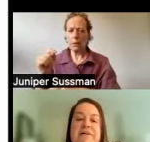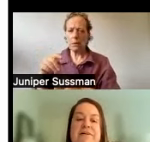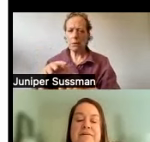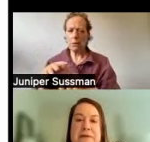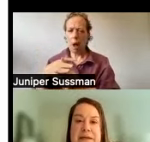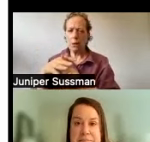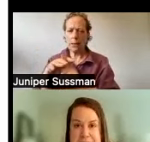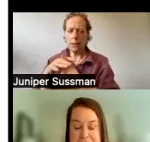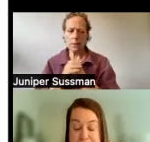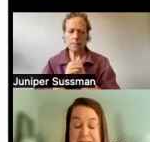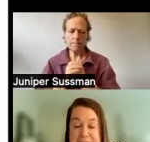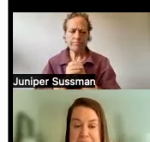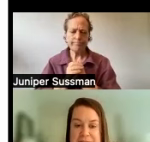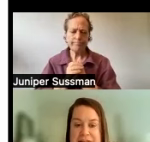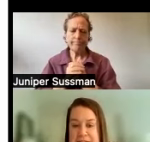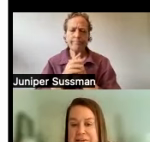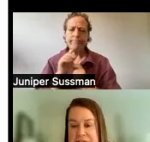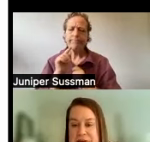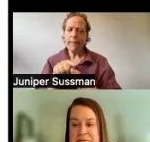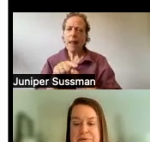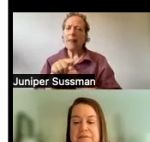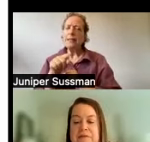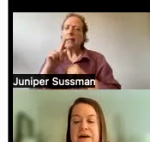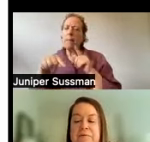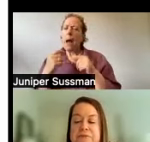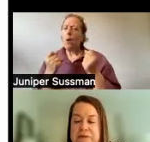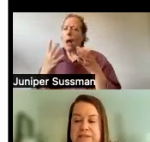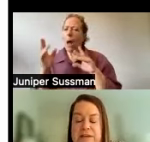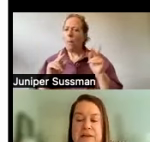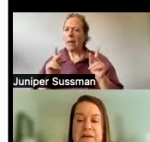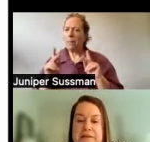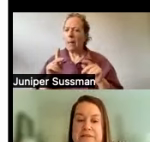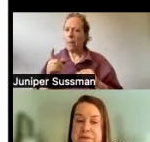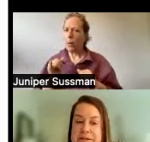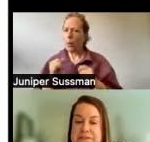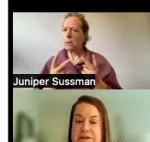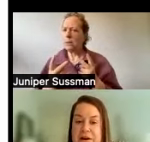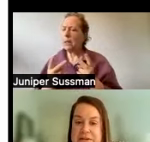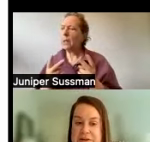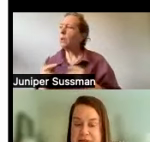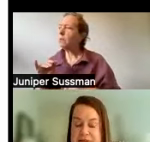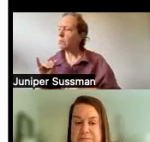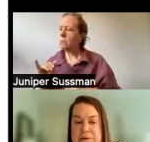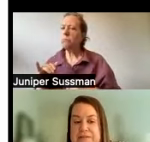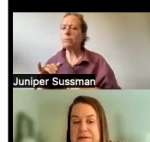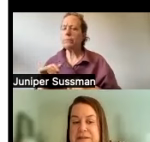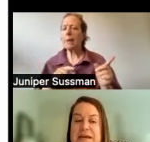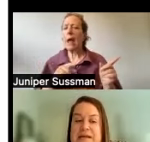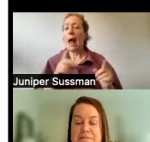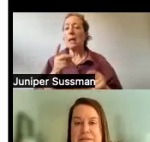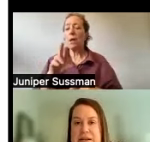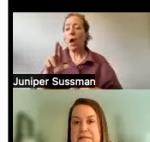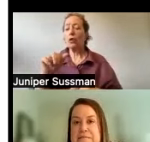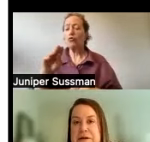are being impacted by this. And again, Dr. Ramers will have a lot more direct experience and knowledge of this, but some of